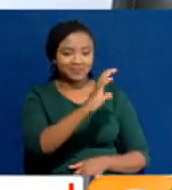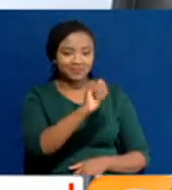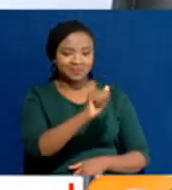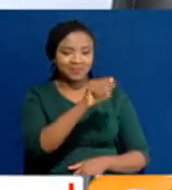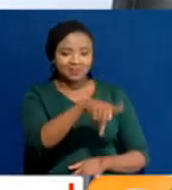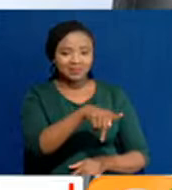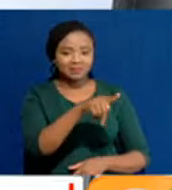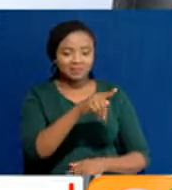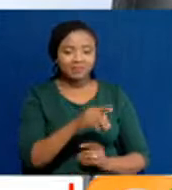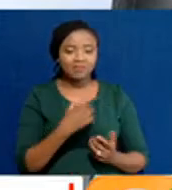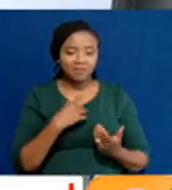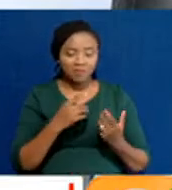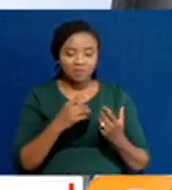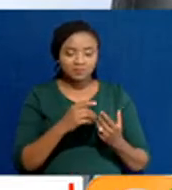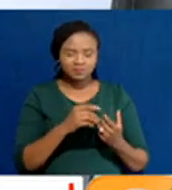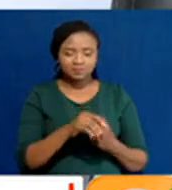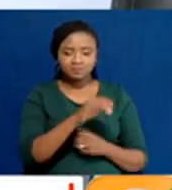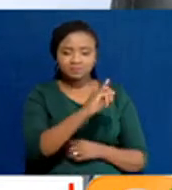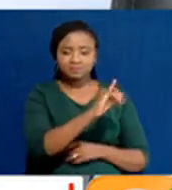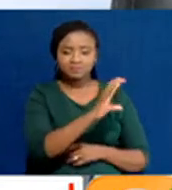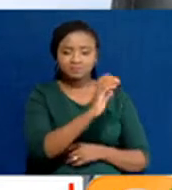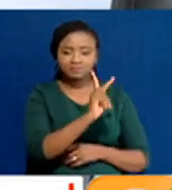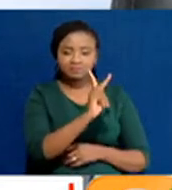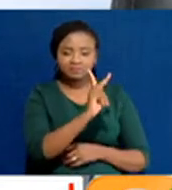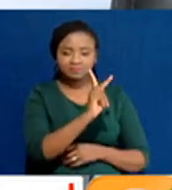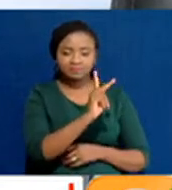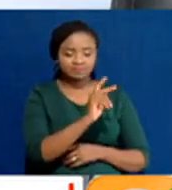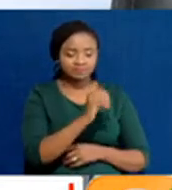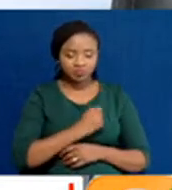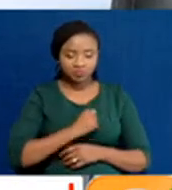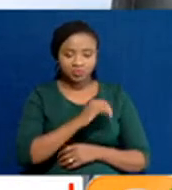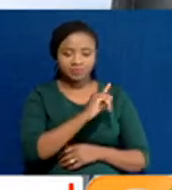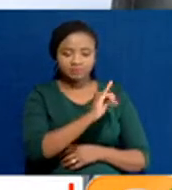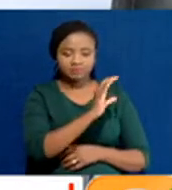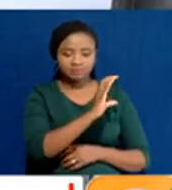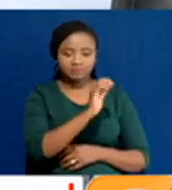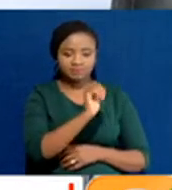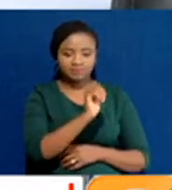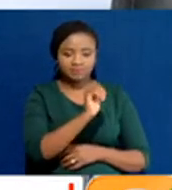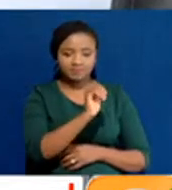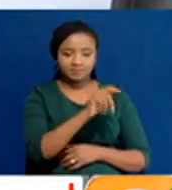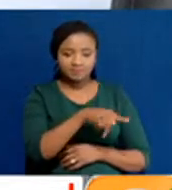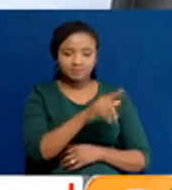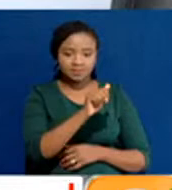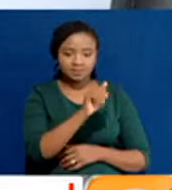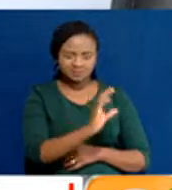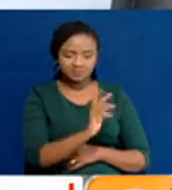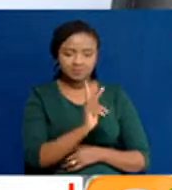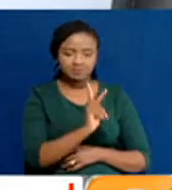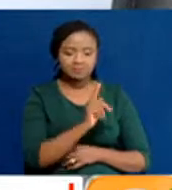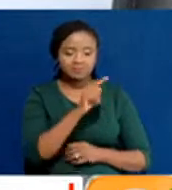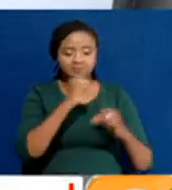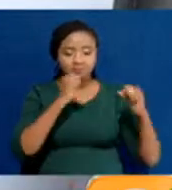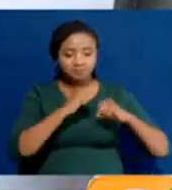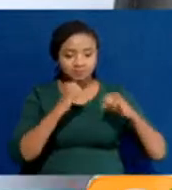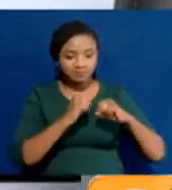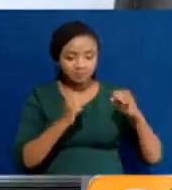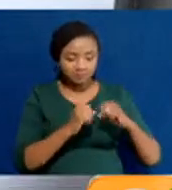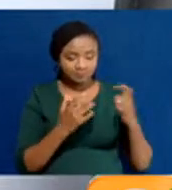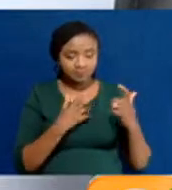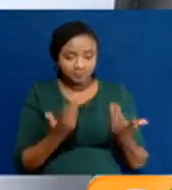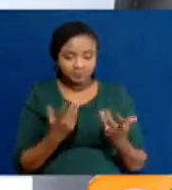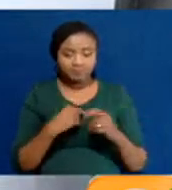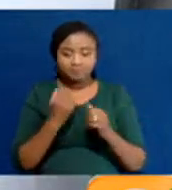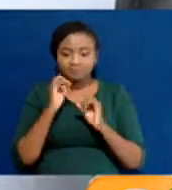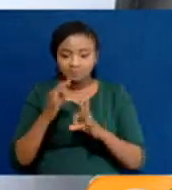expertise of financial nature in terms of the commentary that goes into our stories, whether it's the coverage of budget